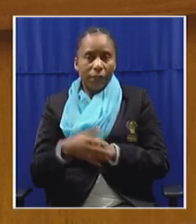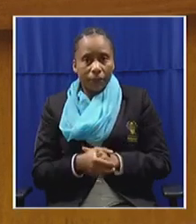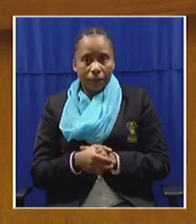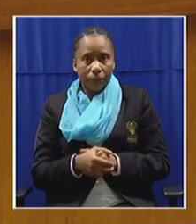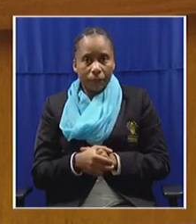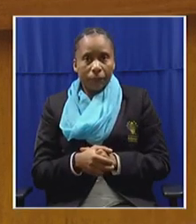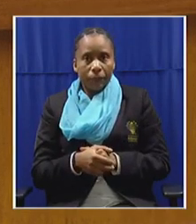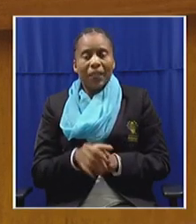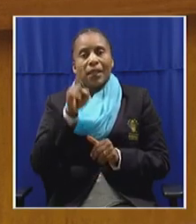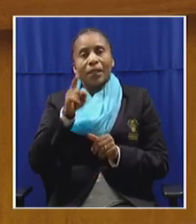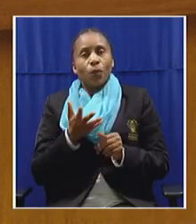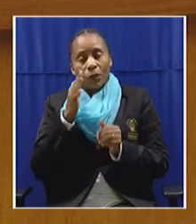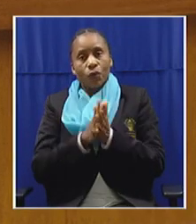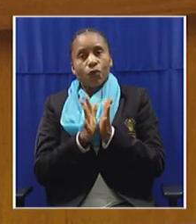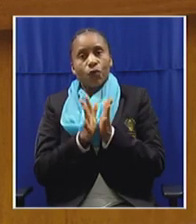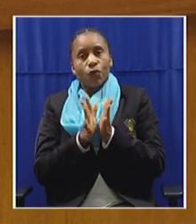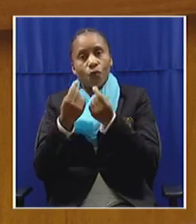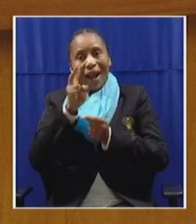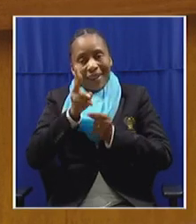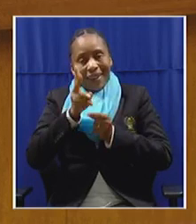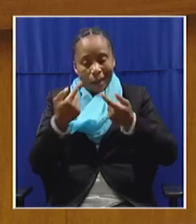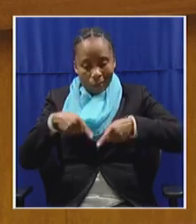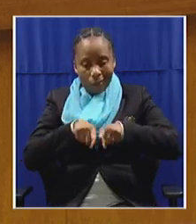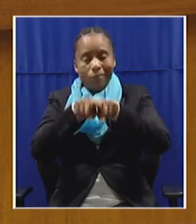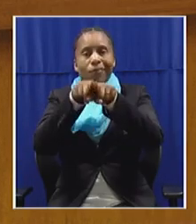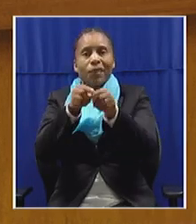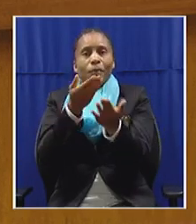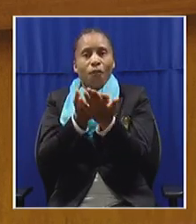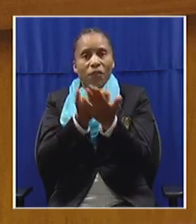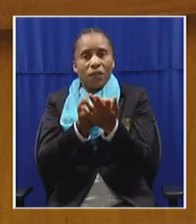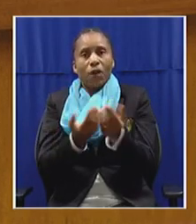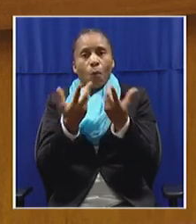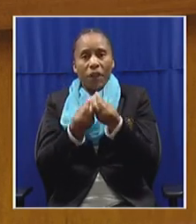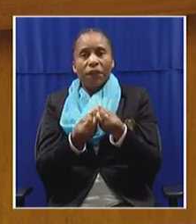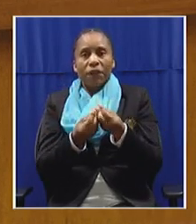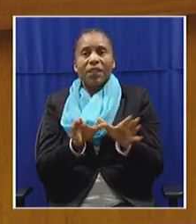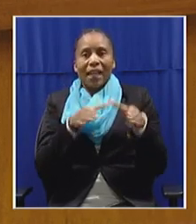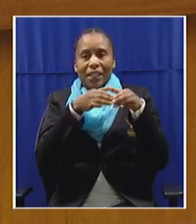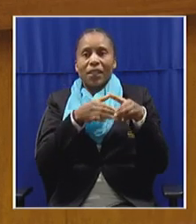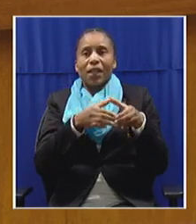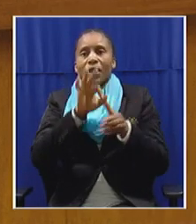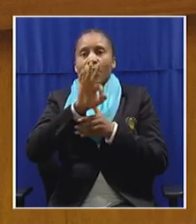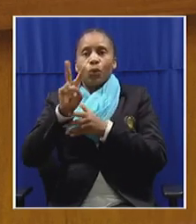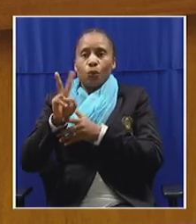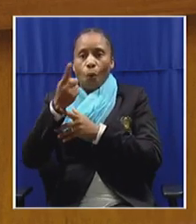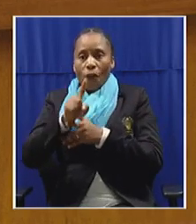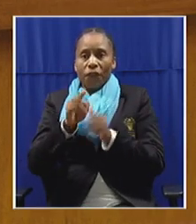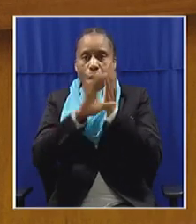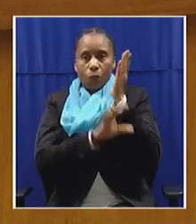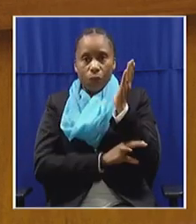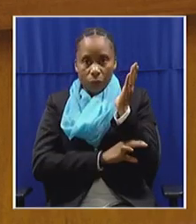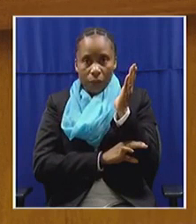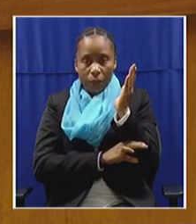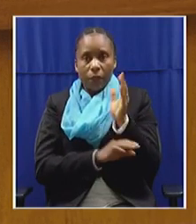meant to revise and align its provisions with Section 32 of the Constitution. The bill seeks